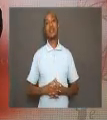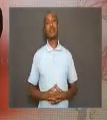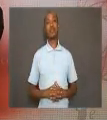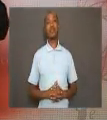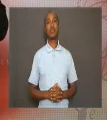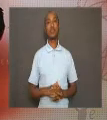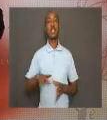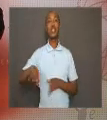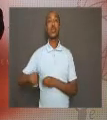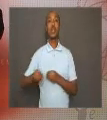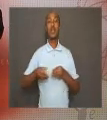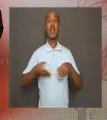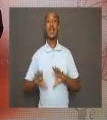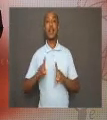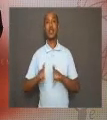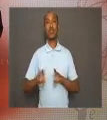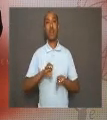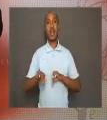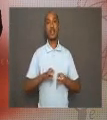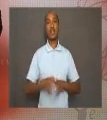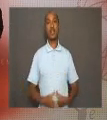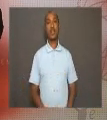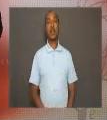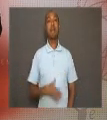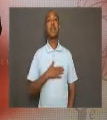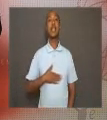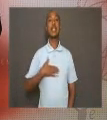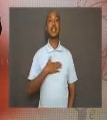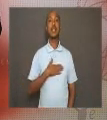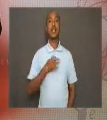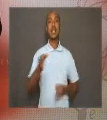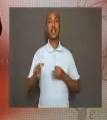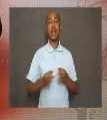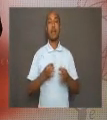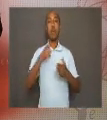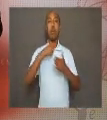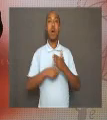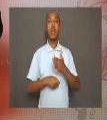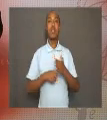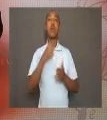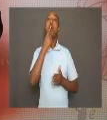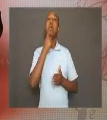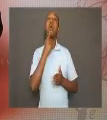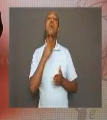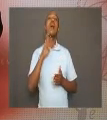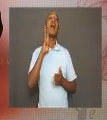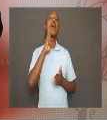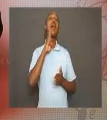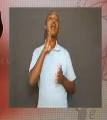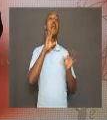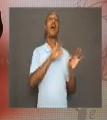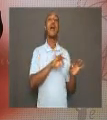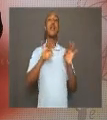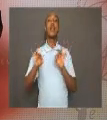Students, let us do an activity. Please describe what oral rehydration